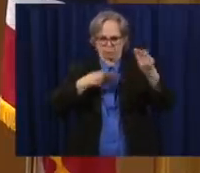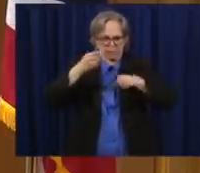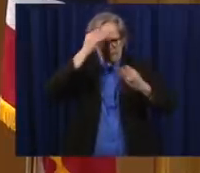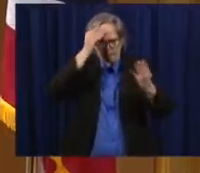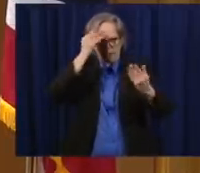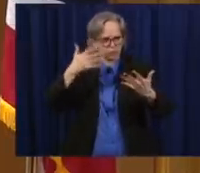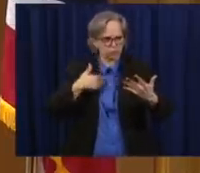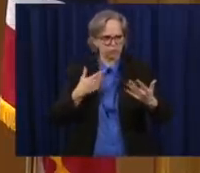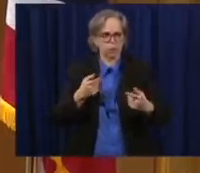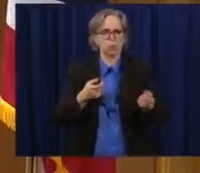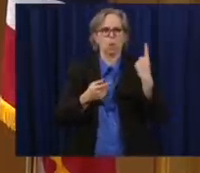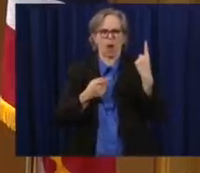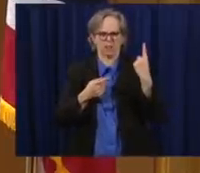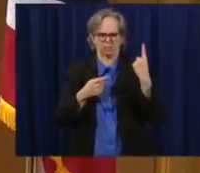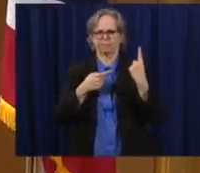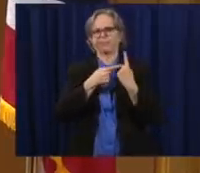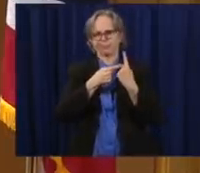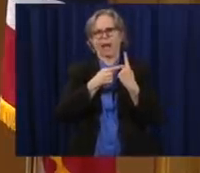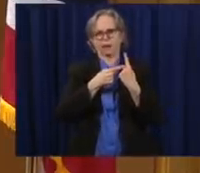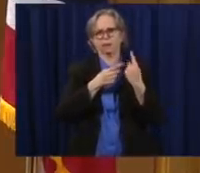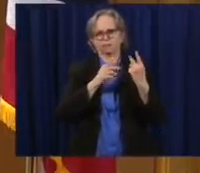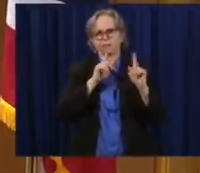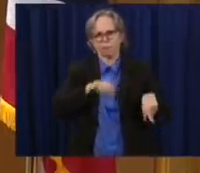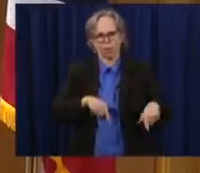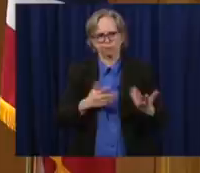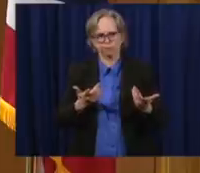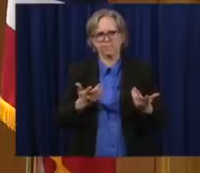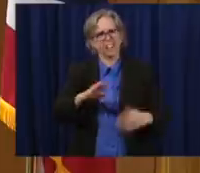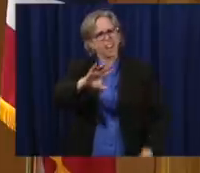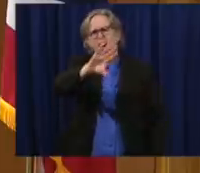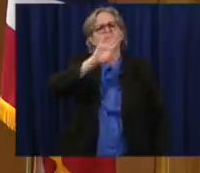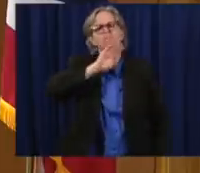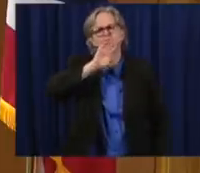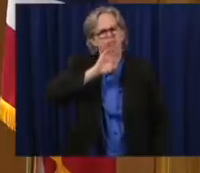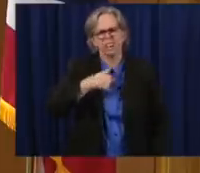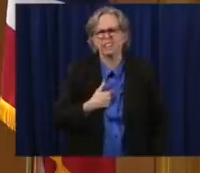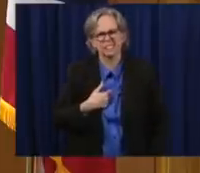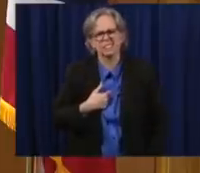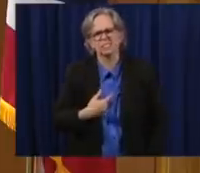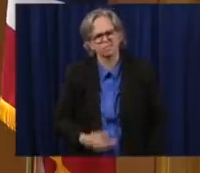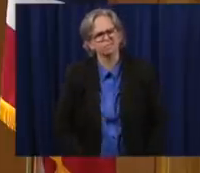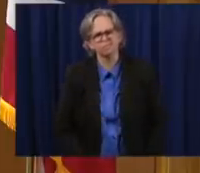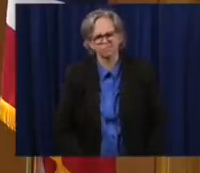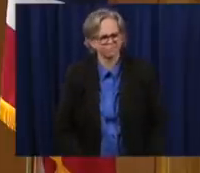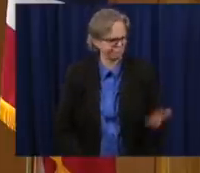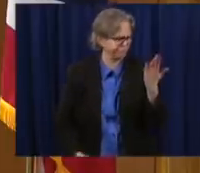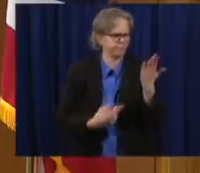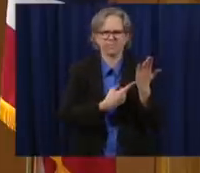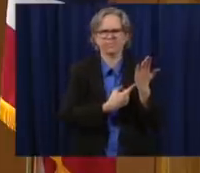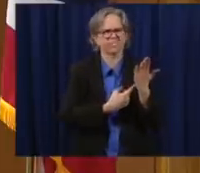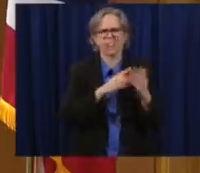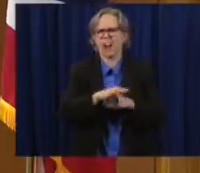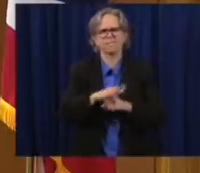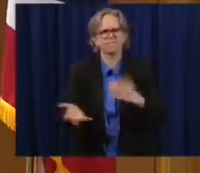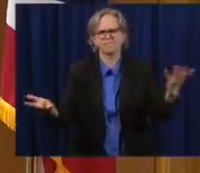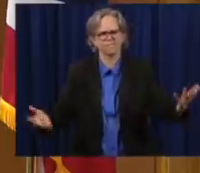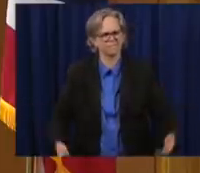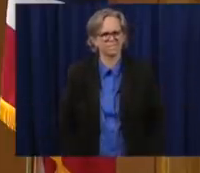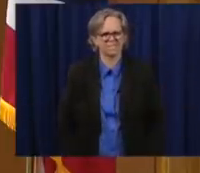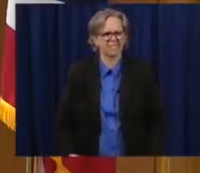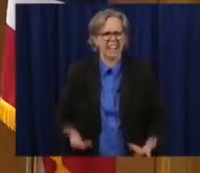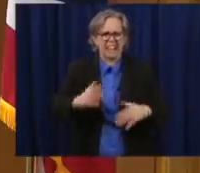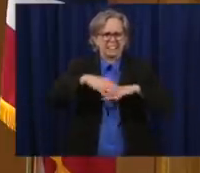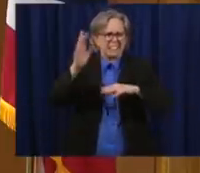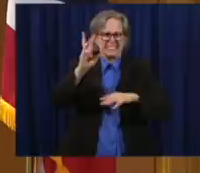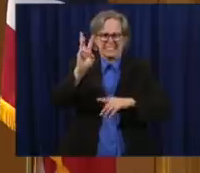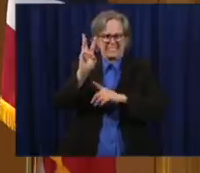and so it is frustrating. We have at least 6 of our major hospitals that have